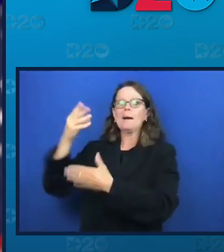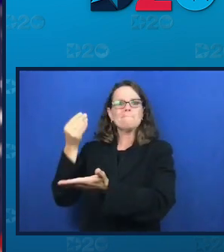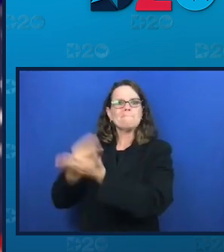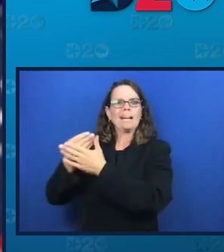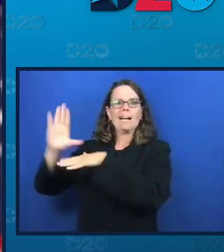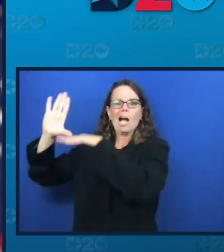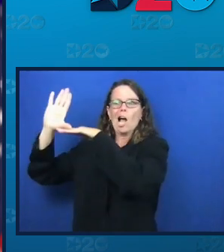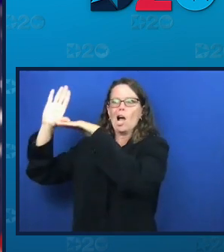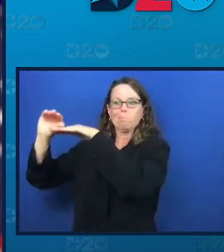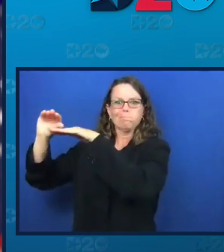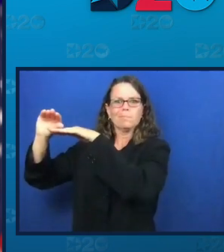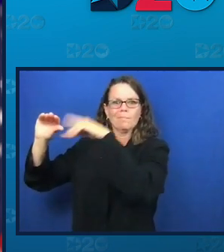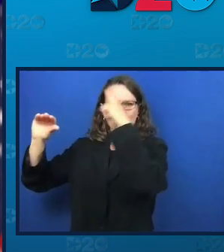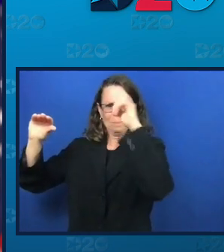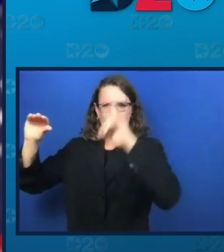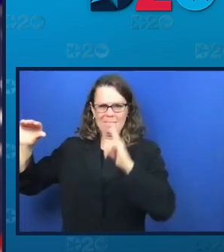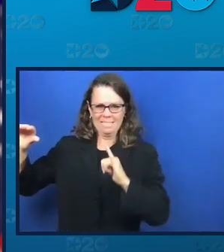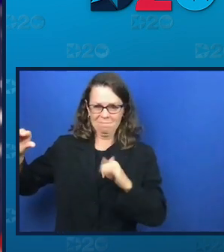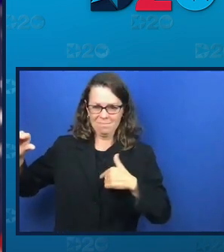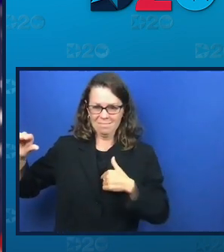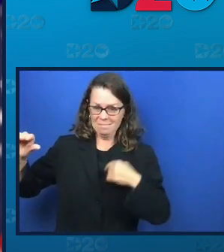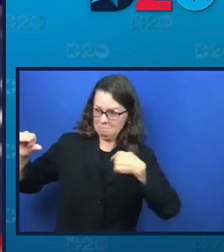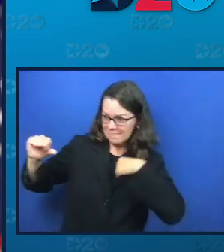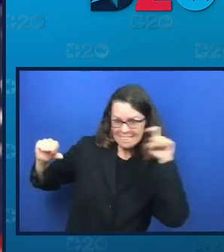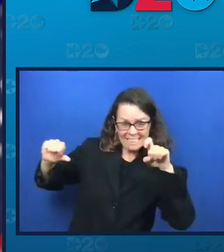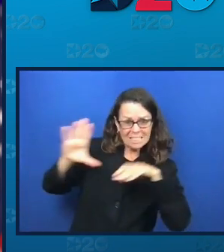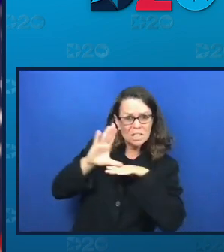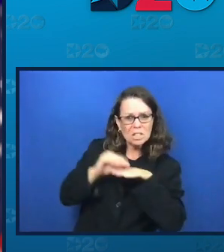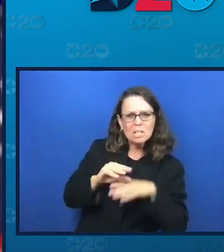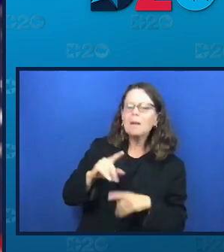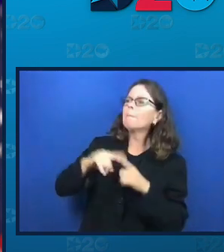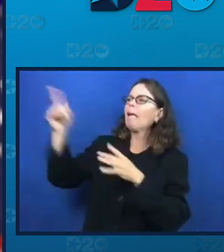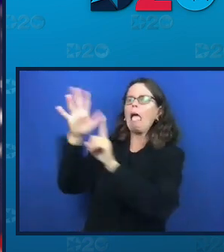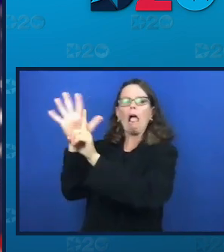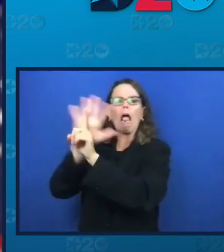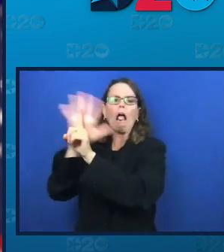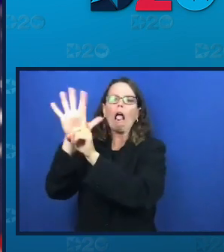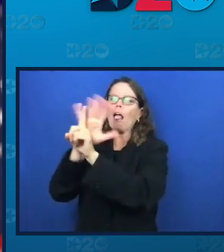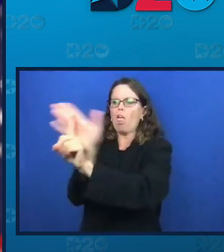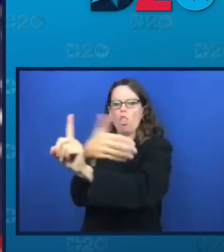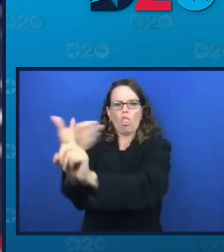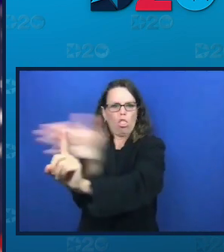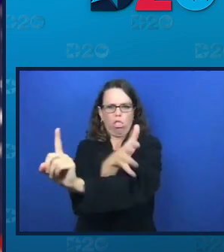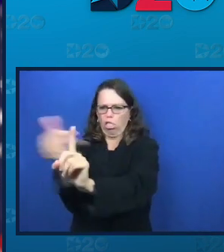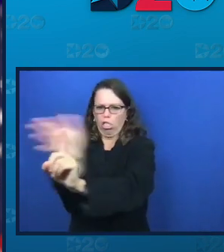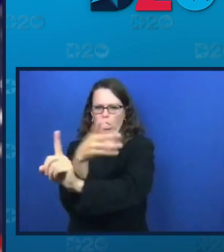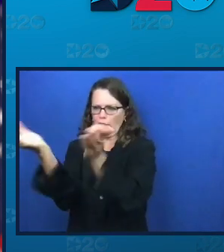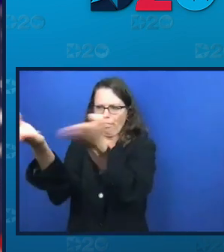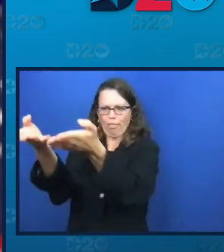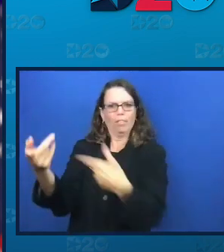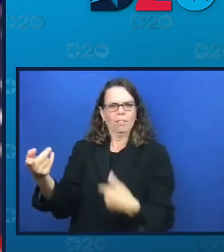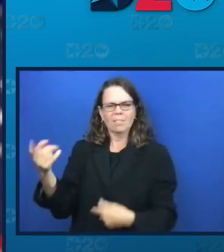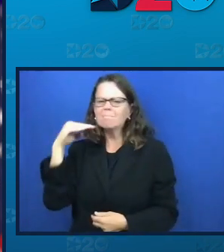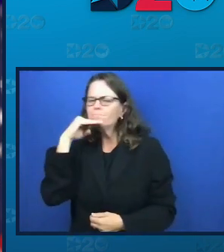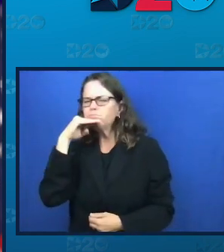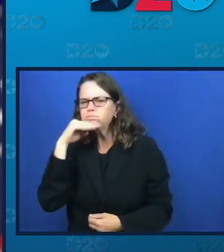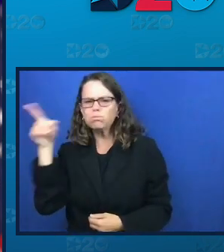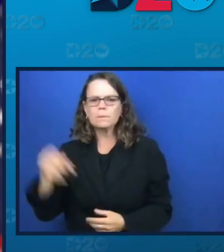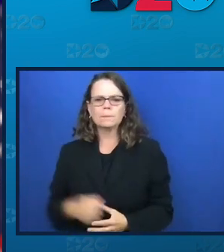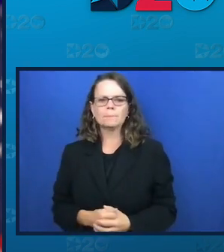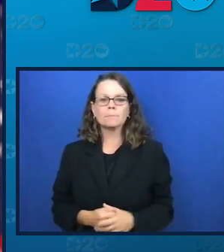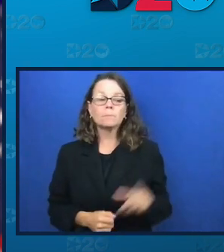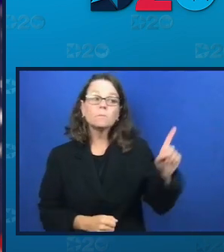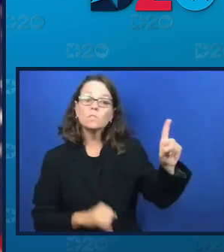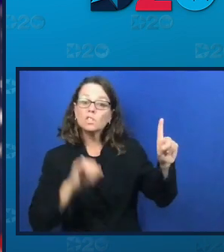else. Well, Joe will roll back that tax cut that I got so we can fund things our whole country needs,